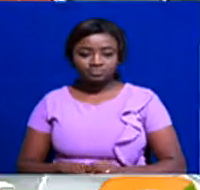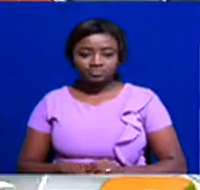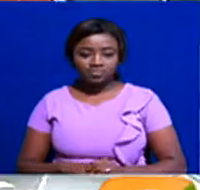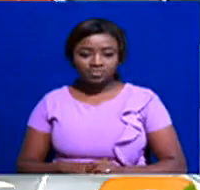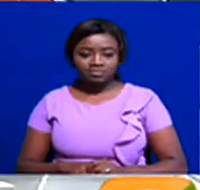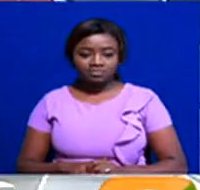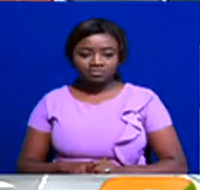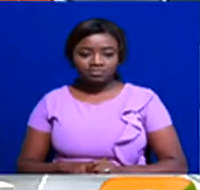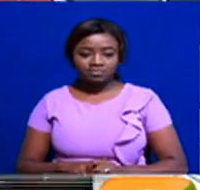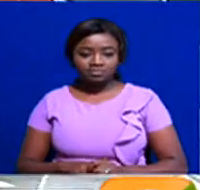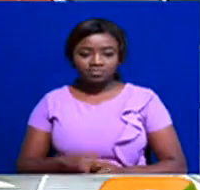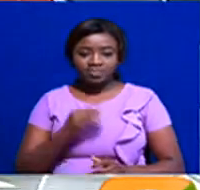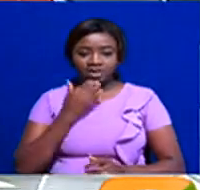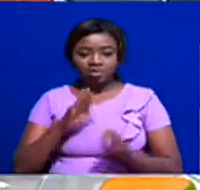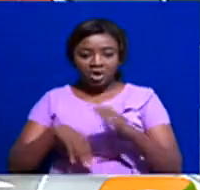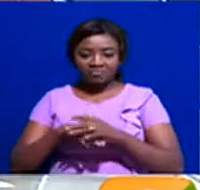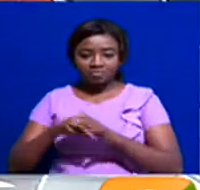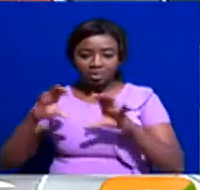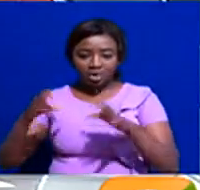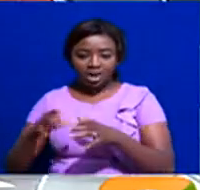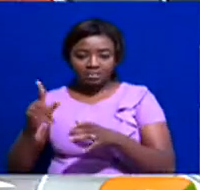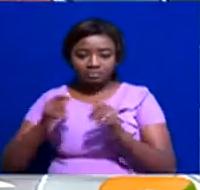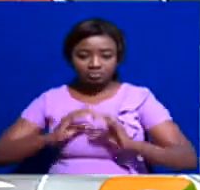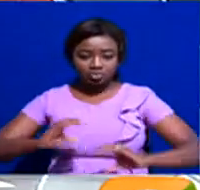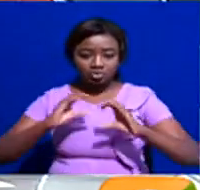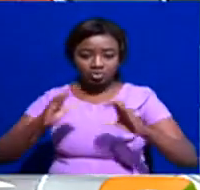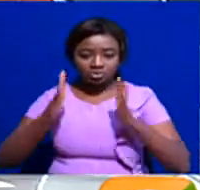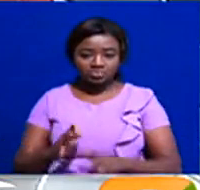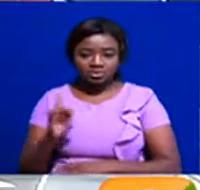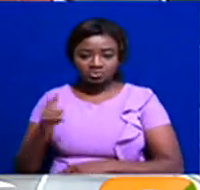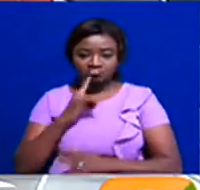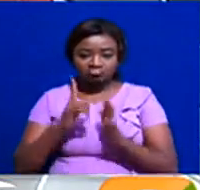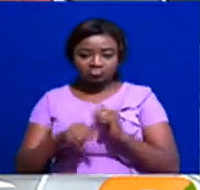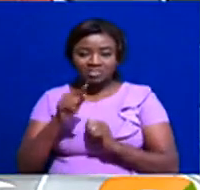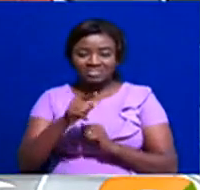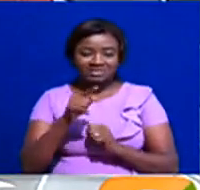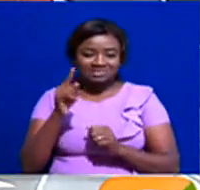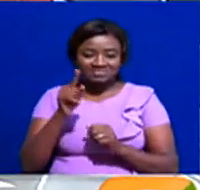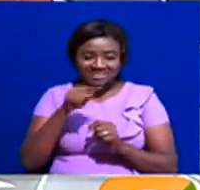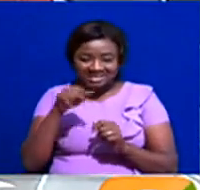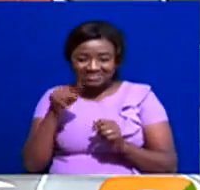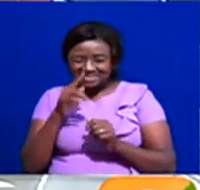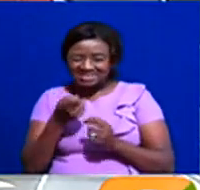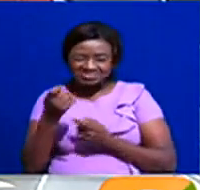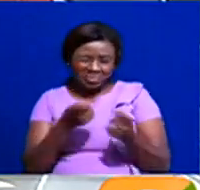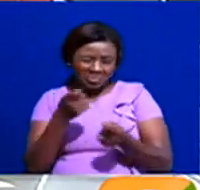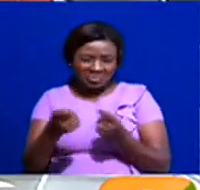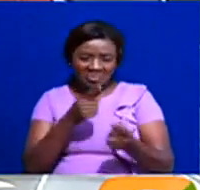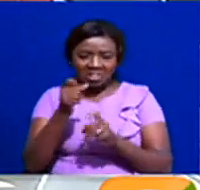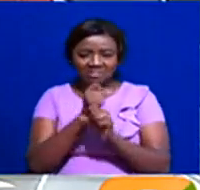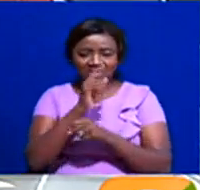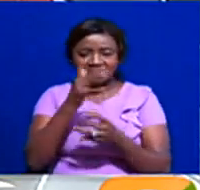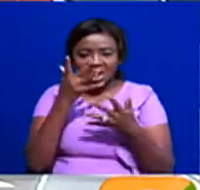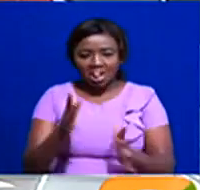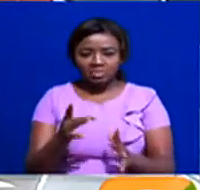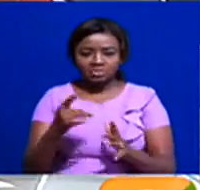FC Leopards coach Patrick Aussems has blasted his defense for schoolboy mistakes that led to two goals conceded in a 2-1 loss